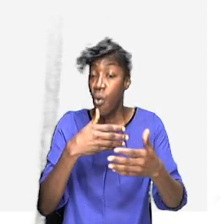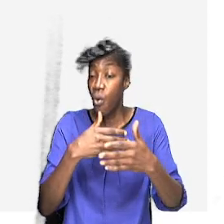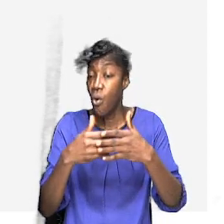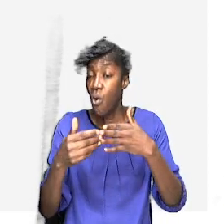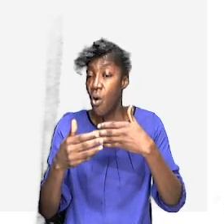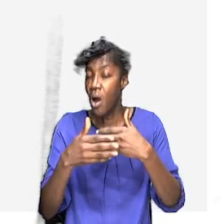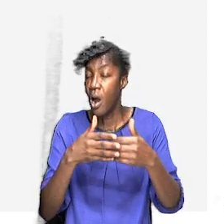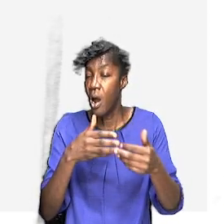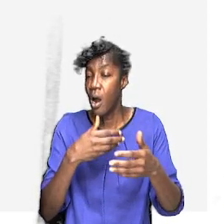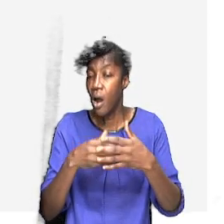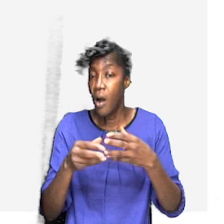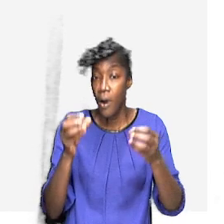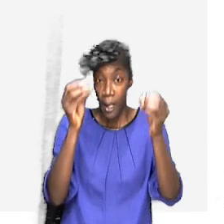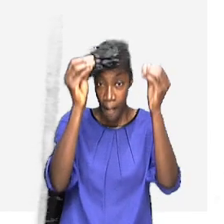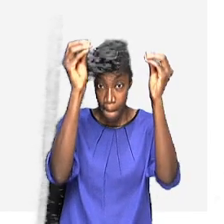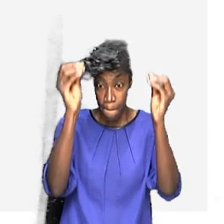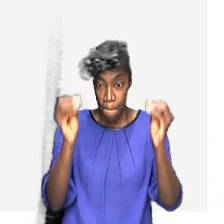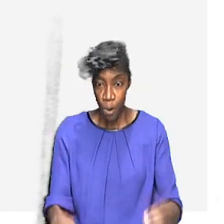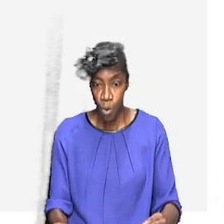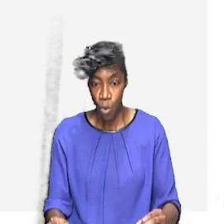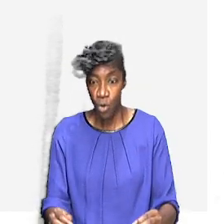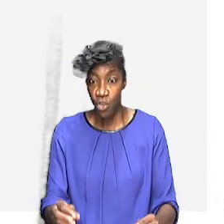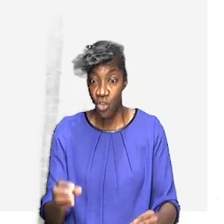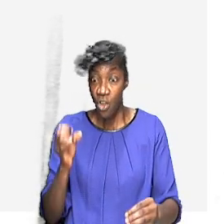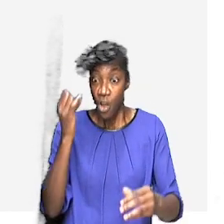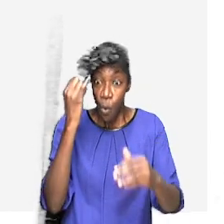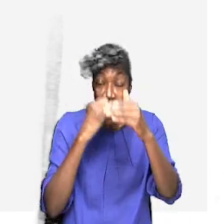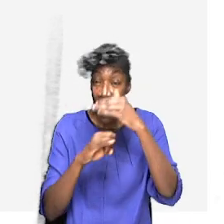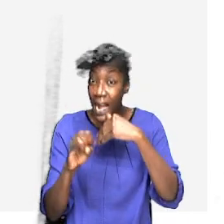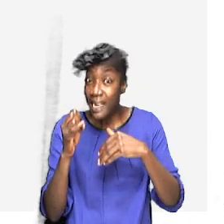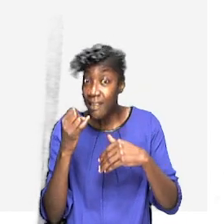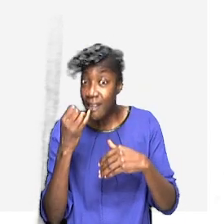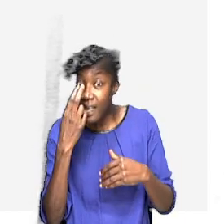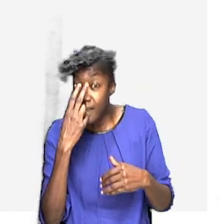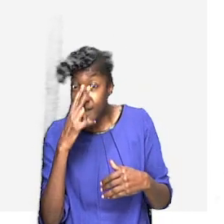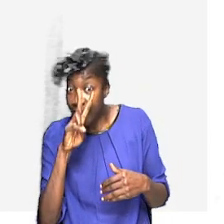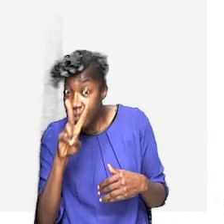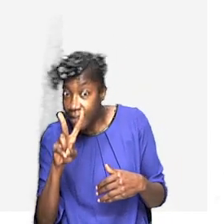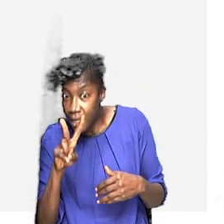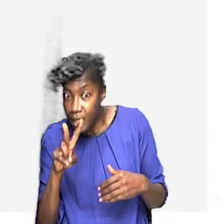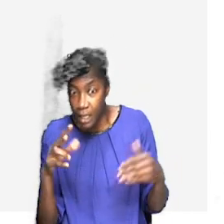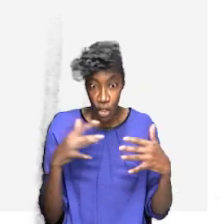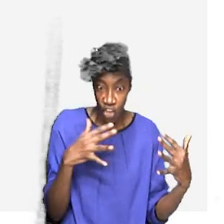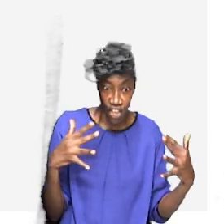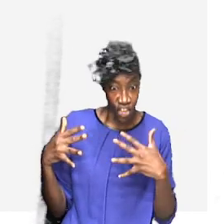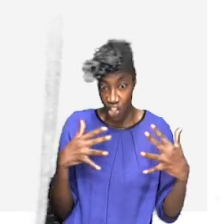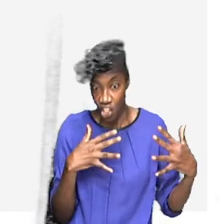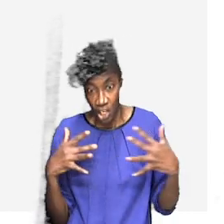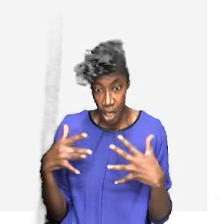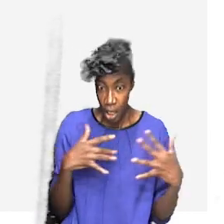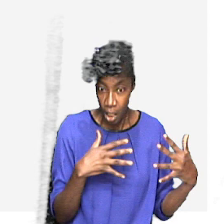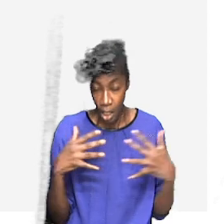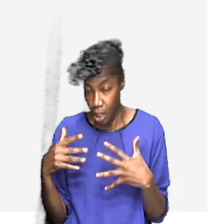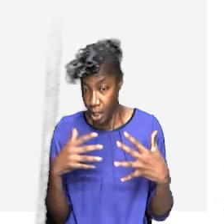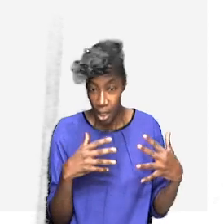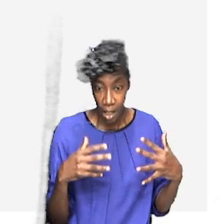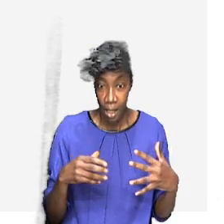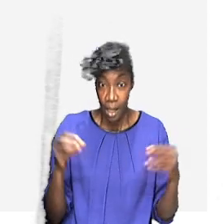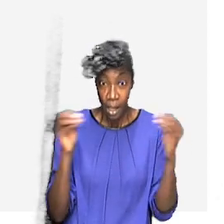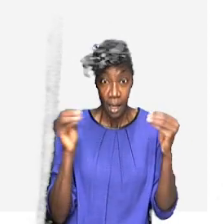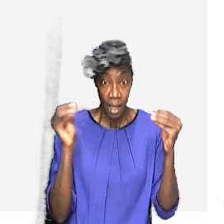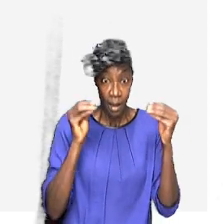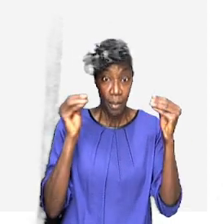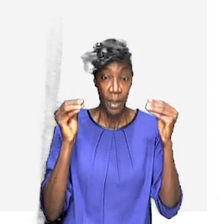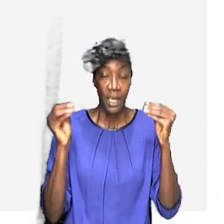where where Isaiah stood and was watching this event began to shake. My God. And the Bible said when they begin